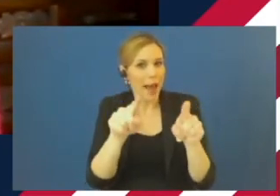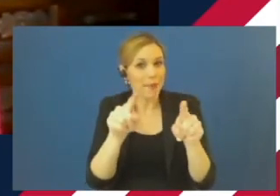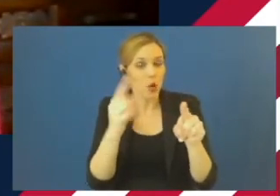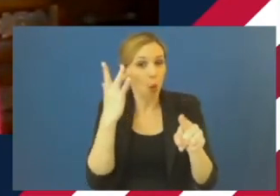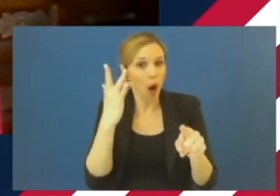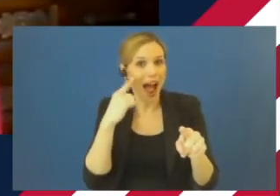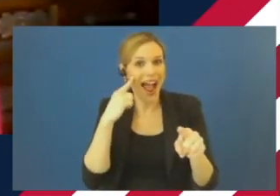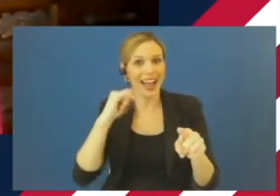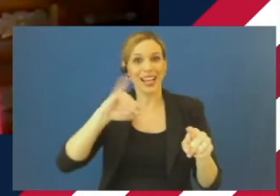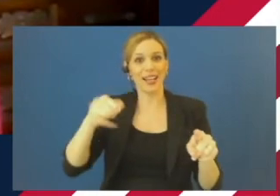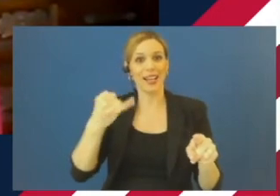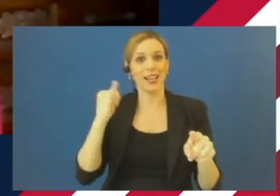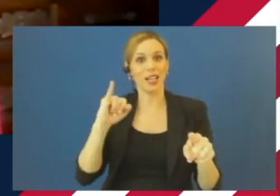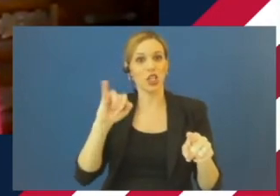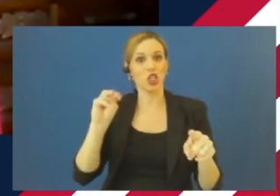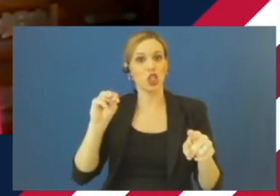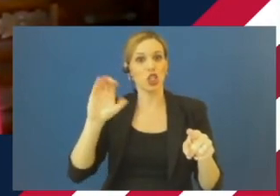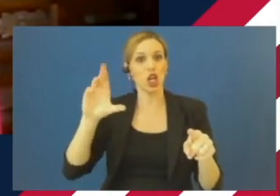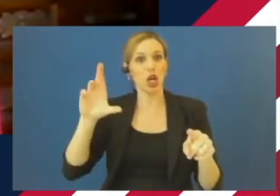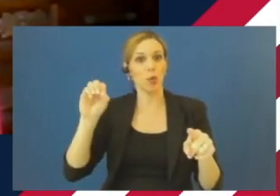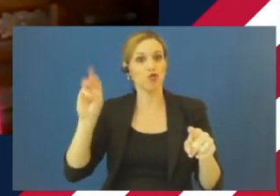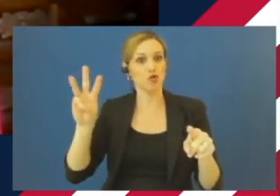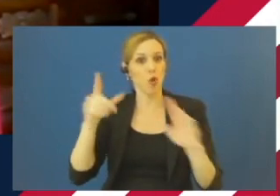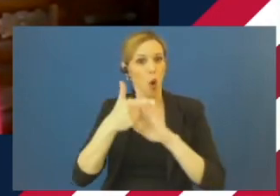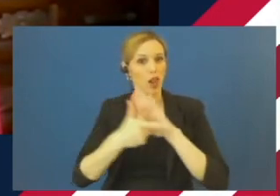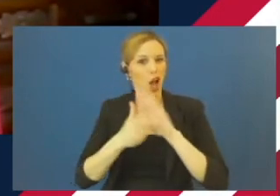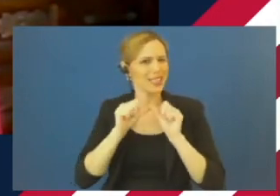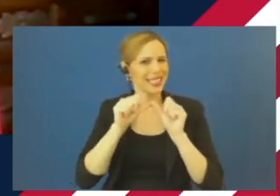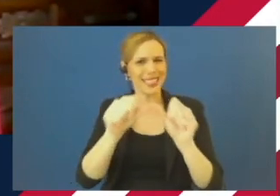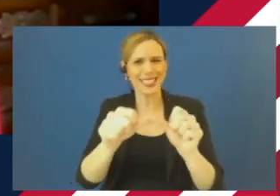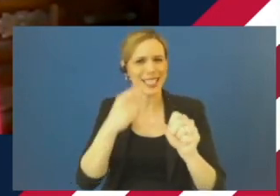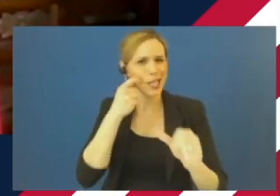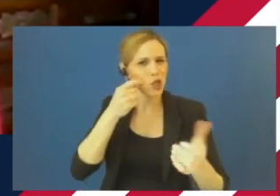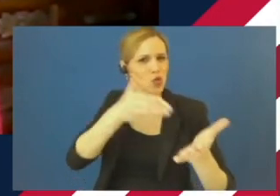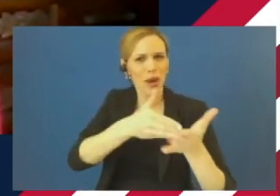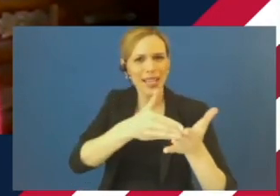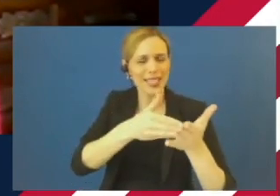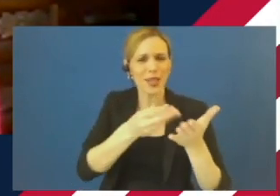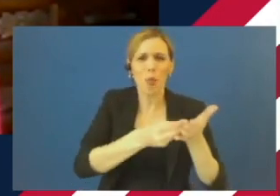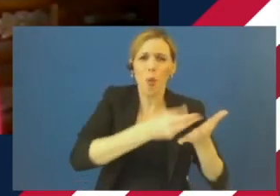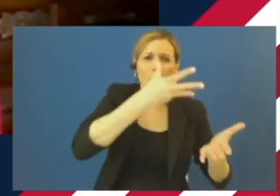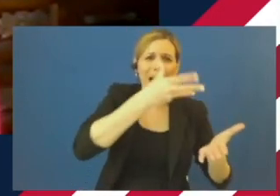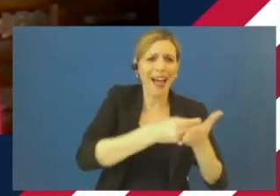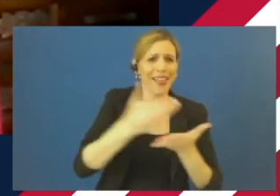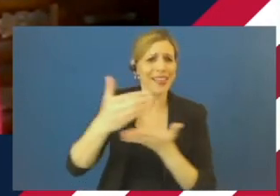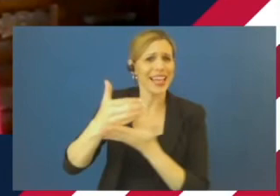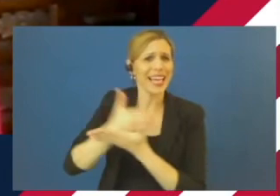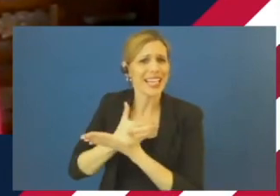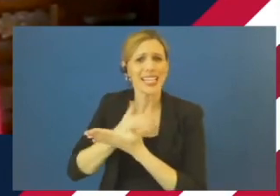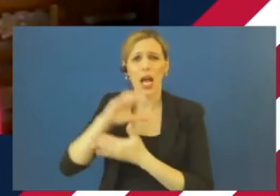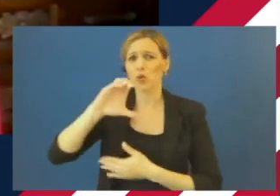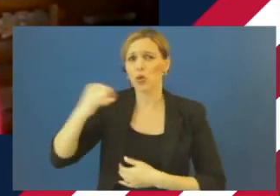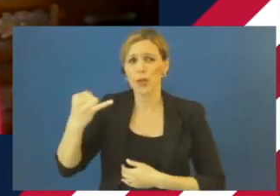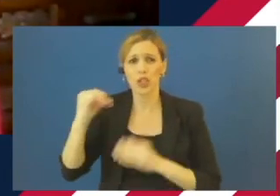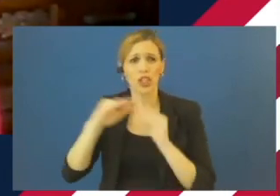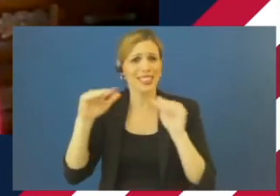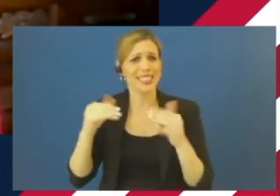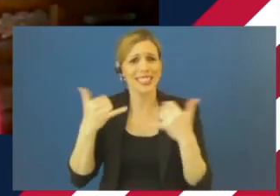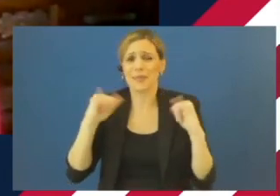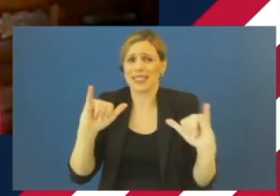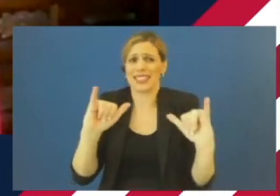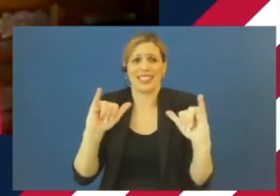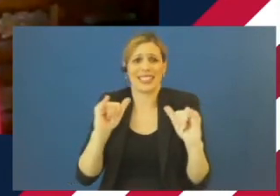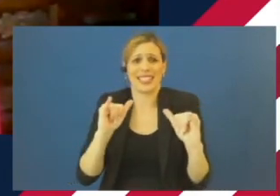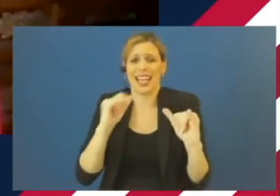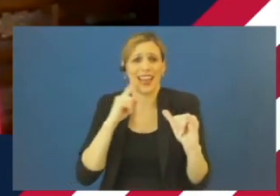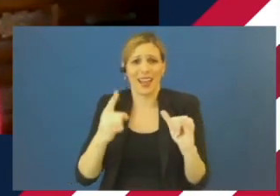and families. We see it in housing, education, wealth and income, and the criminal justice system. In Tucson, our schools continue